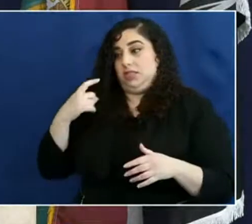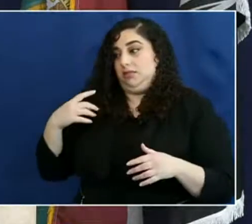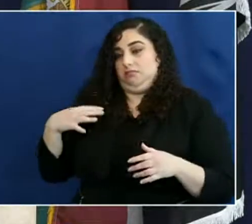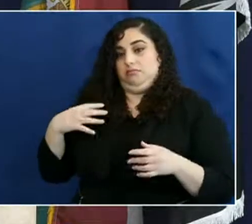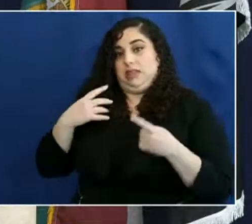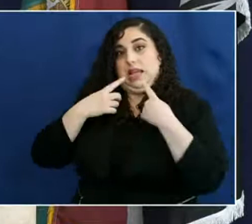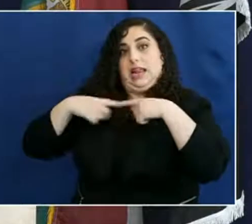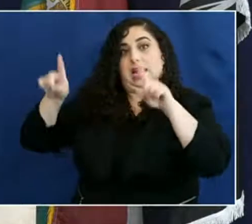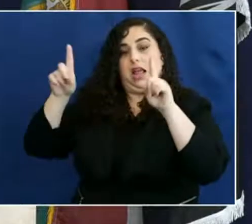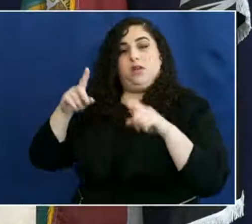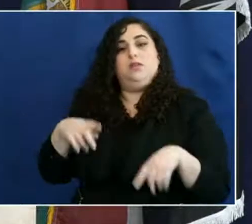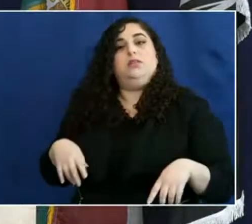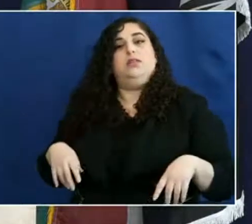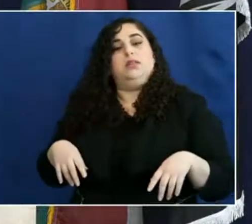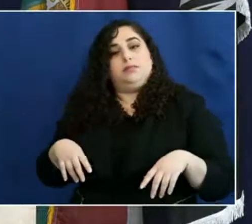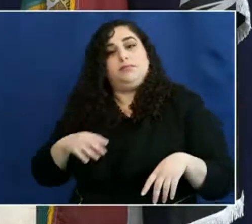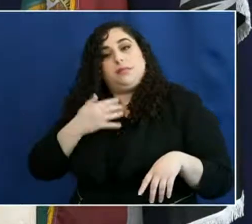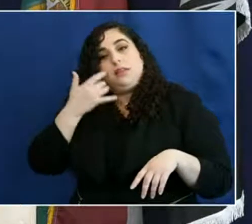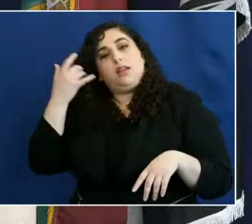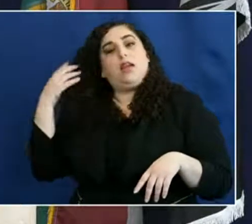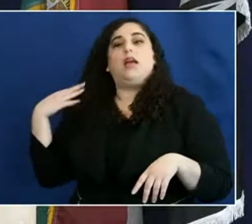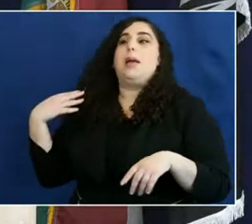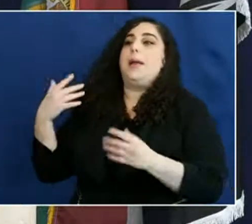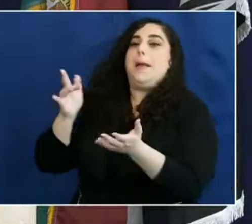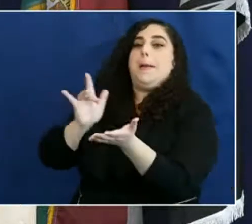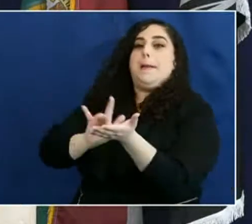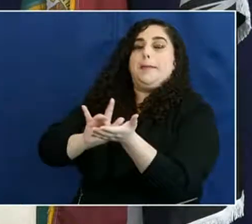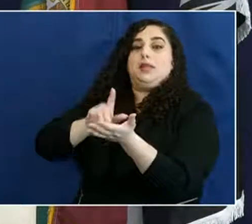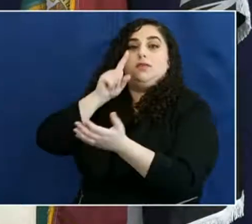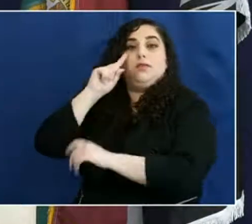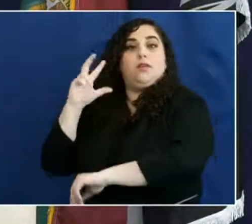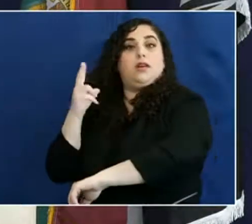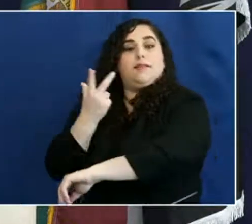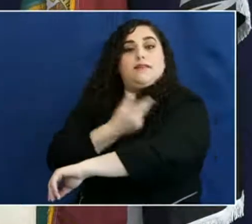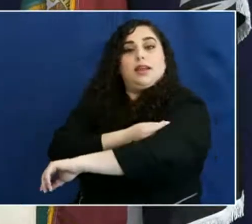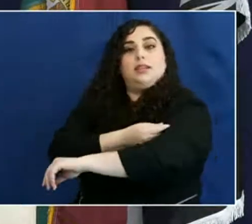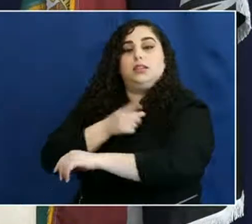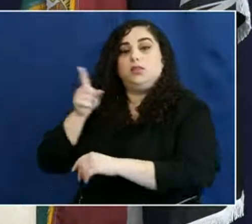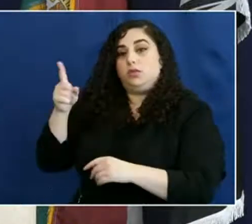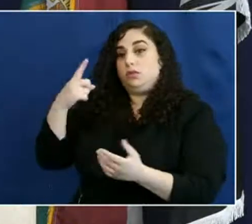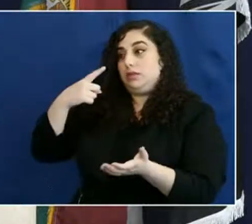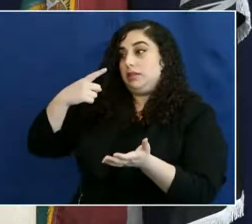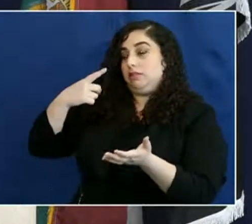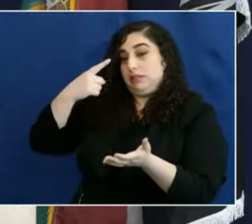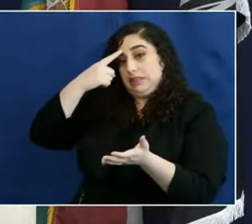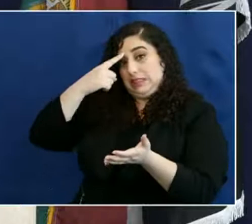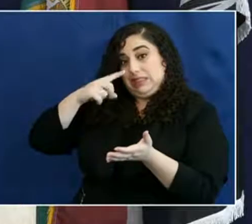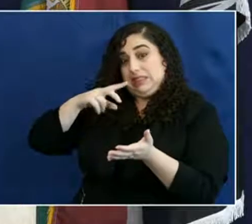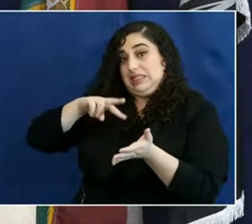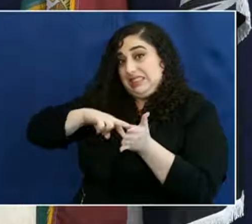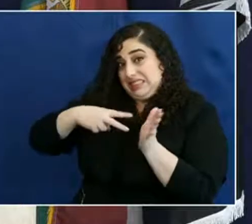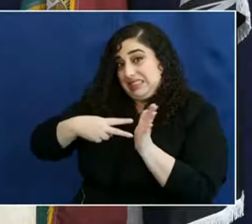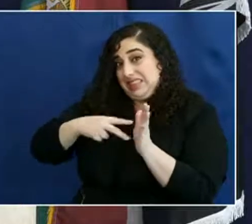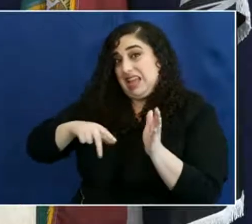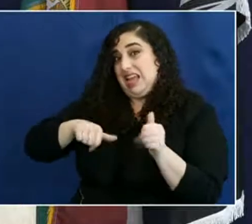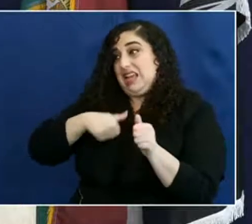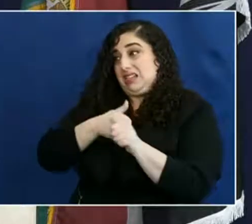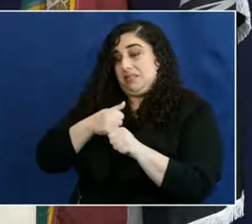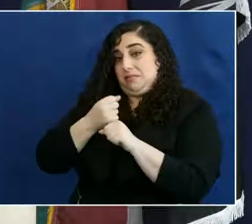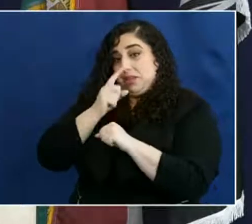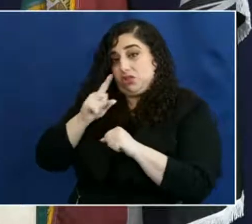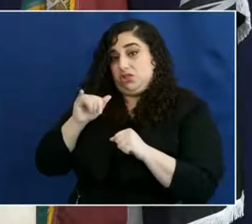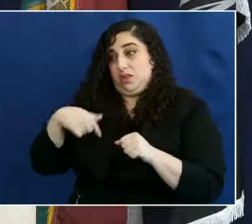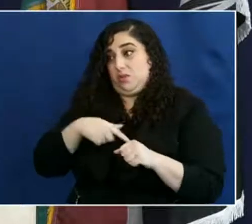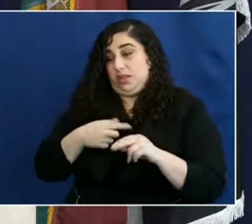makers that supplies were going to drastically increase. At the county level, are you guys seeing that increase, whether it be this week or in the following weeks?